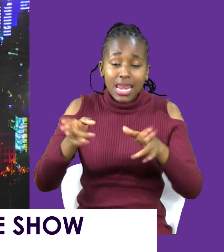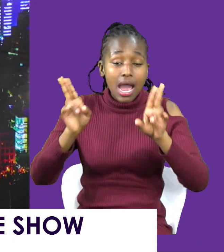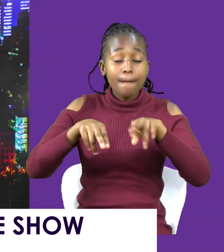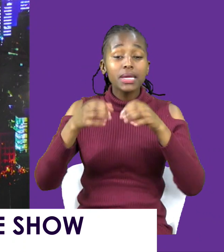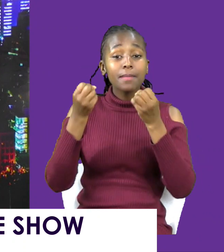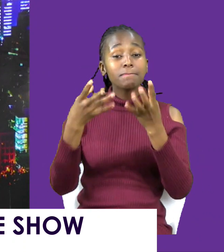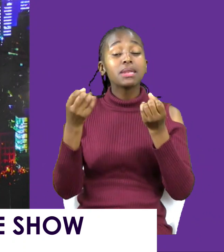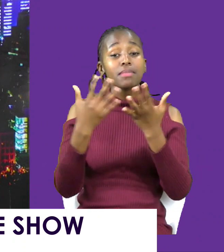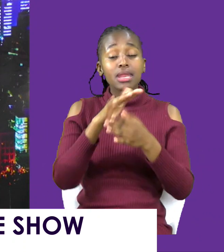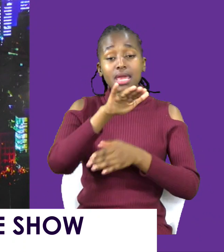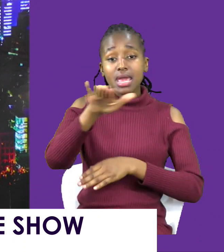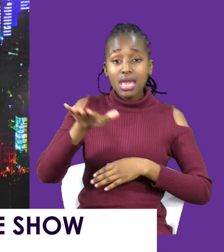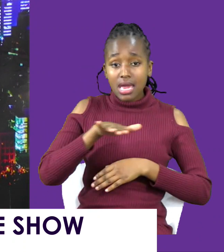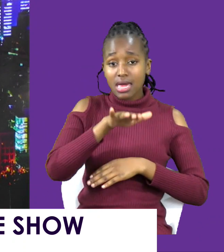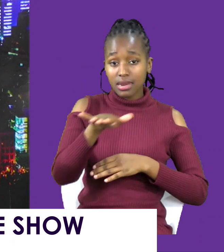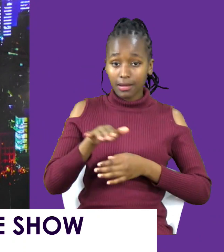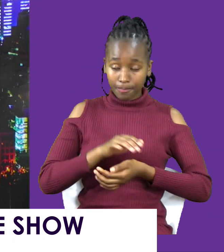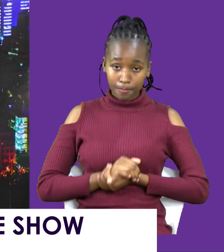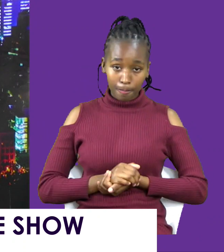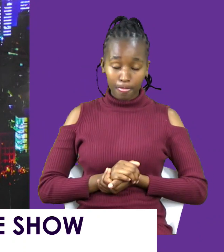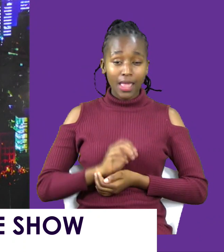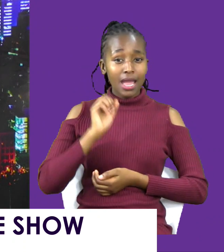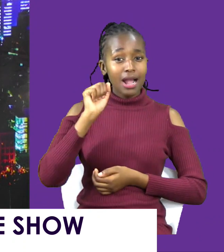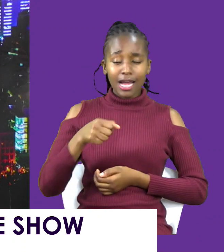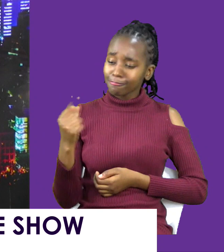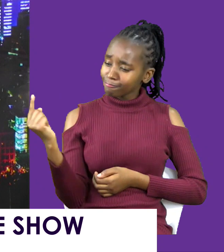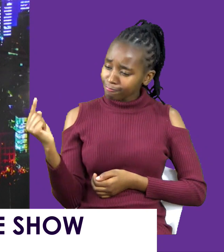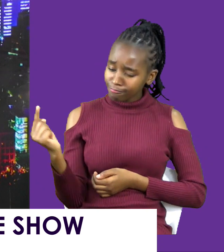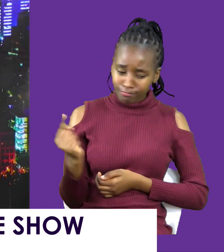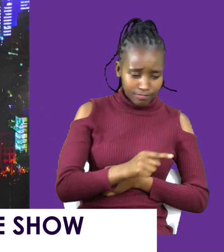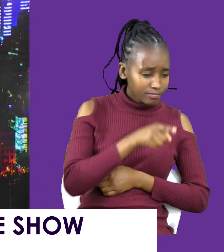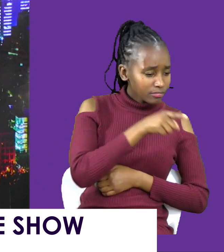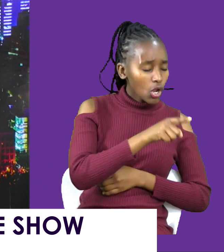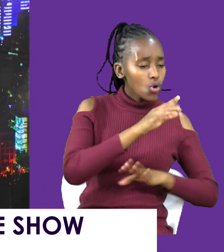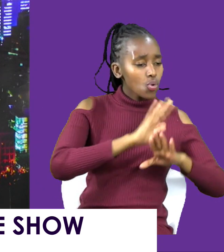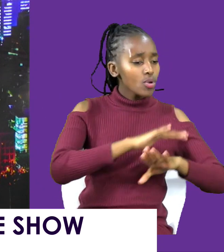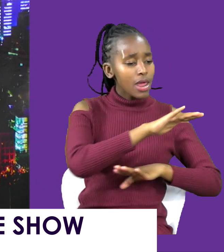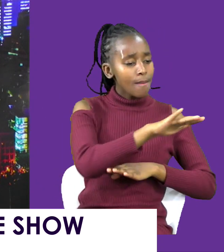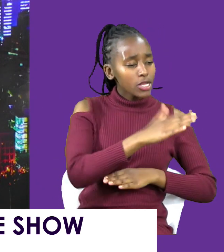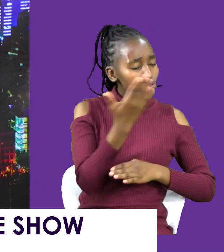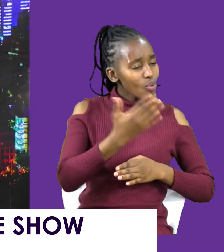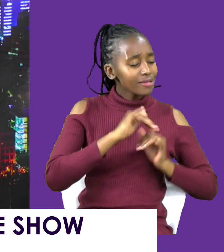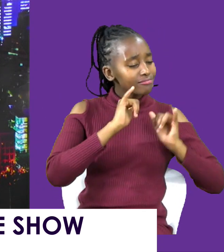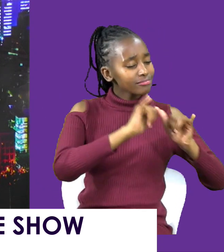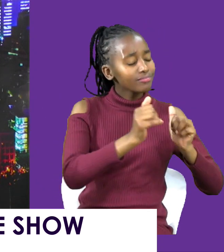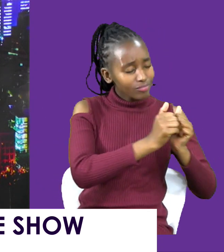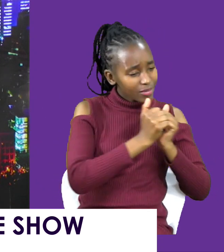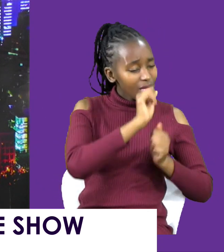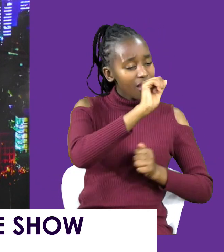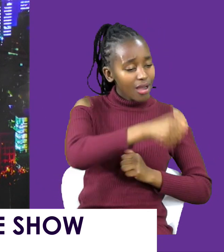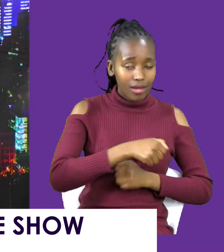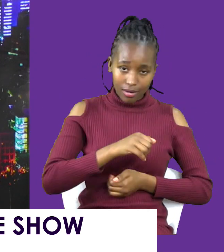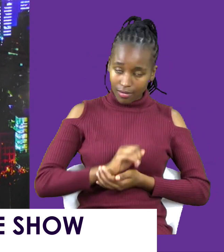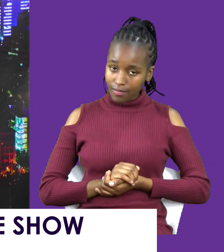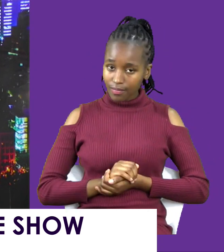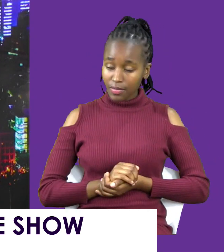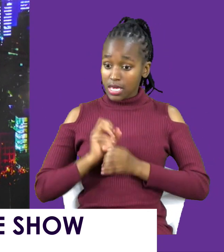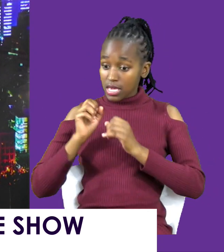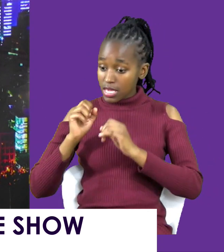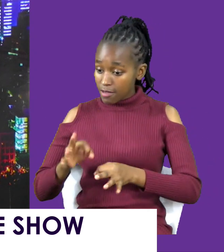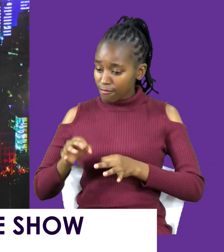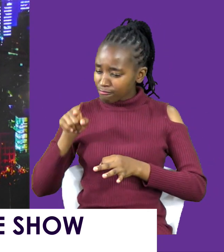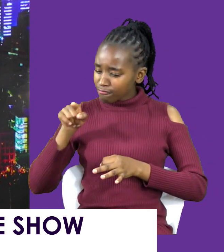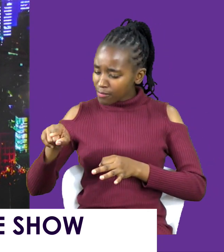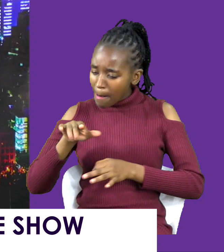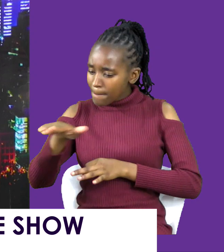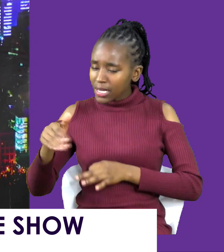Come down. We need to be together here. So the moment you want to come out, the moment you want to shine, you will